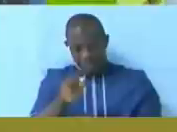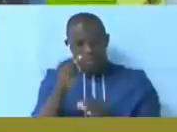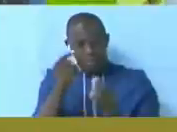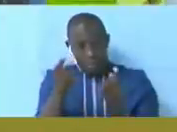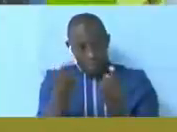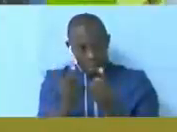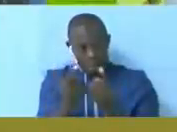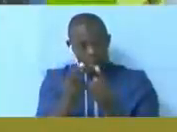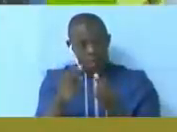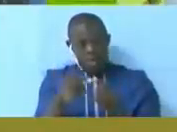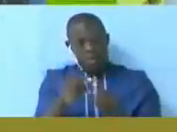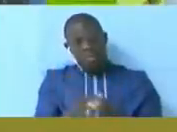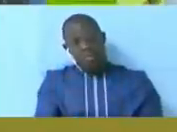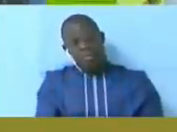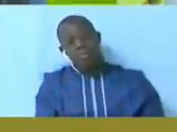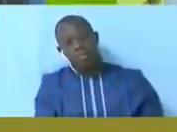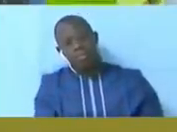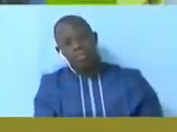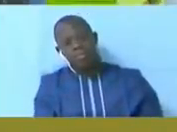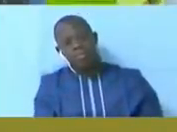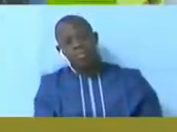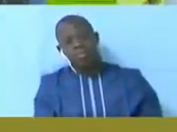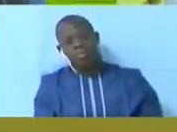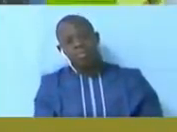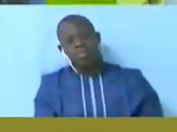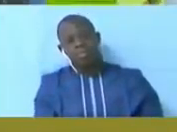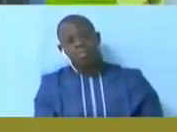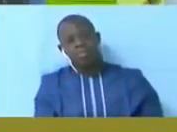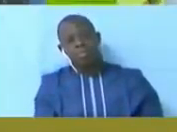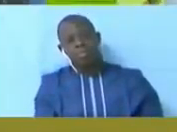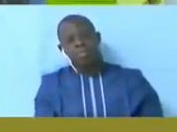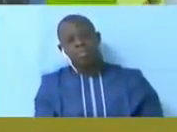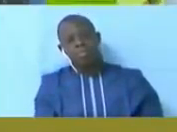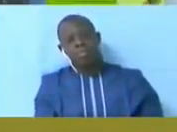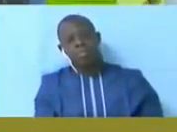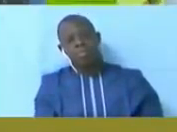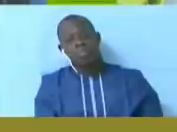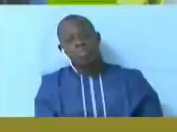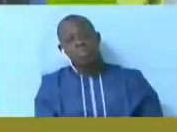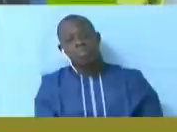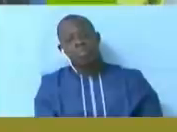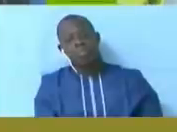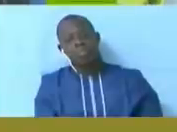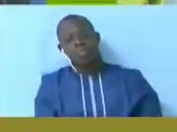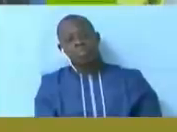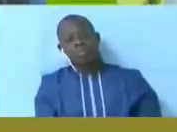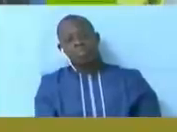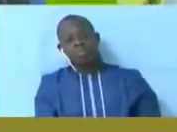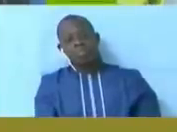shouldn't have given them this thing.